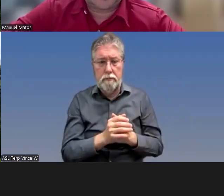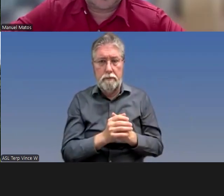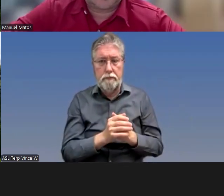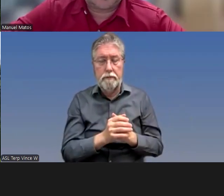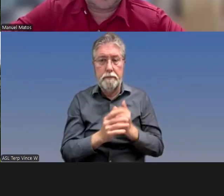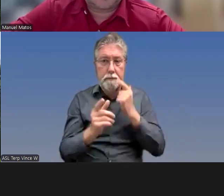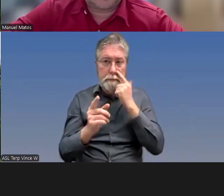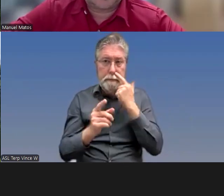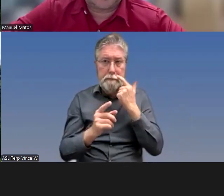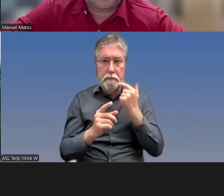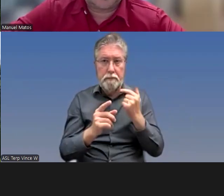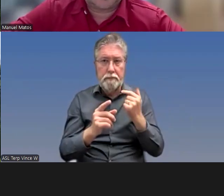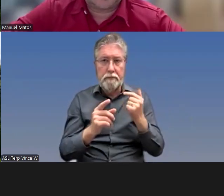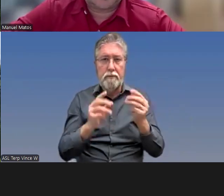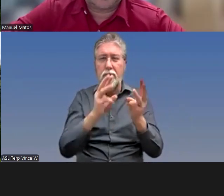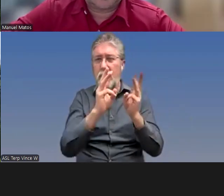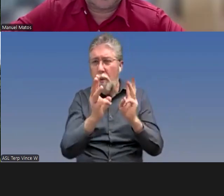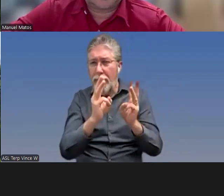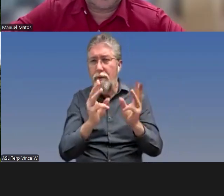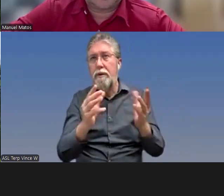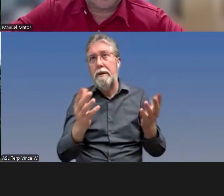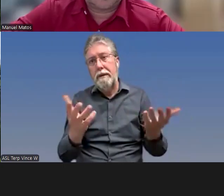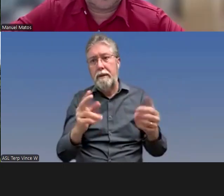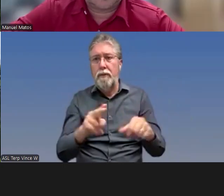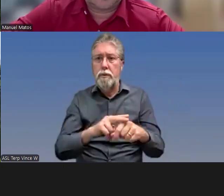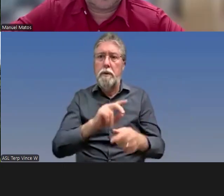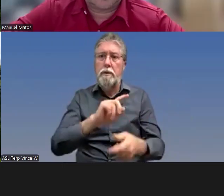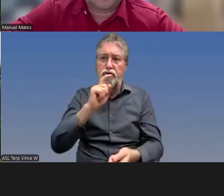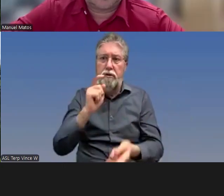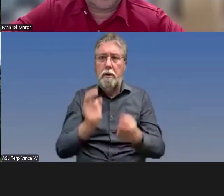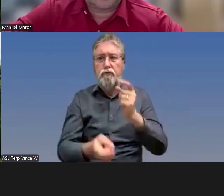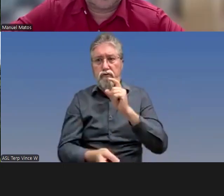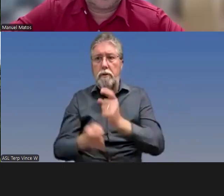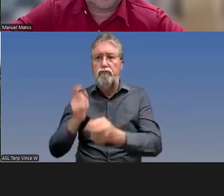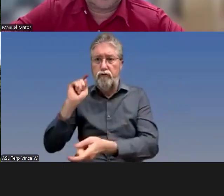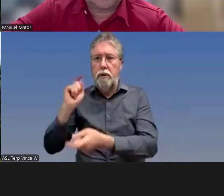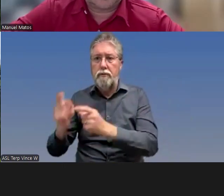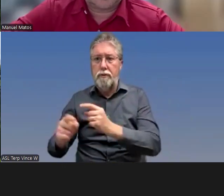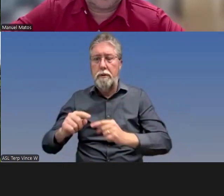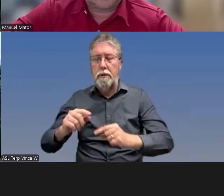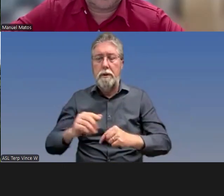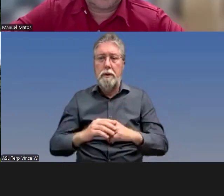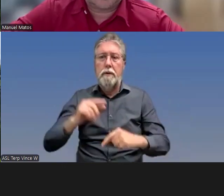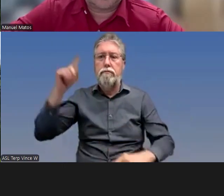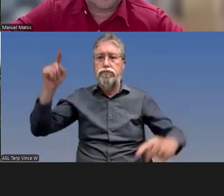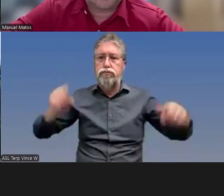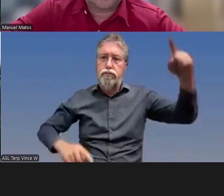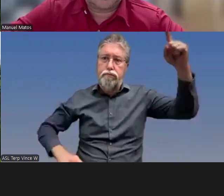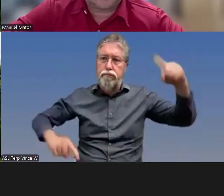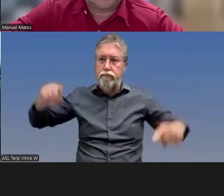you measure weather is, of course, changes across multi-scales.